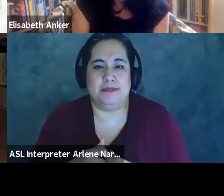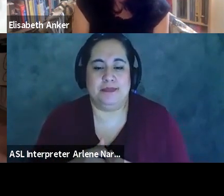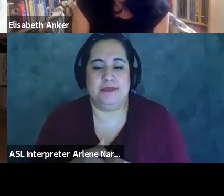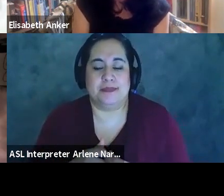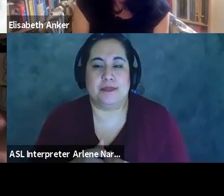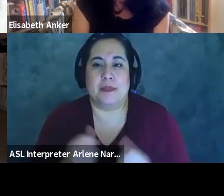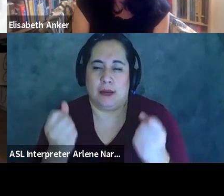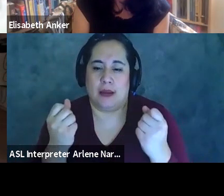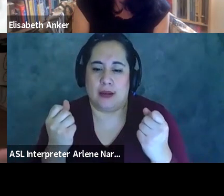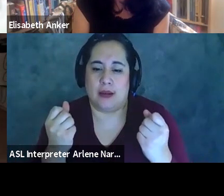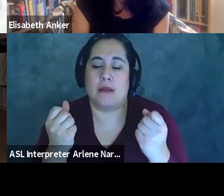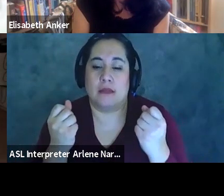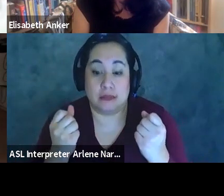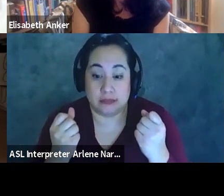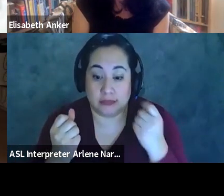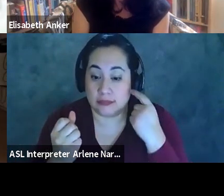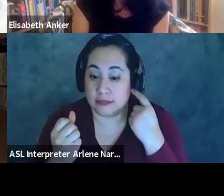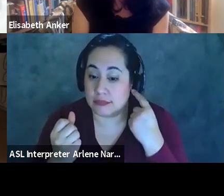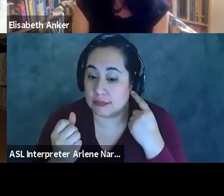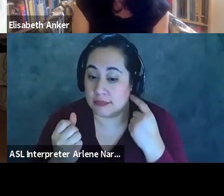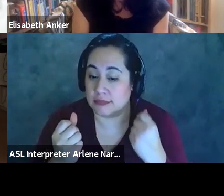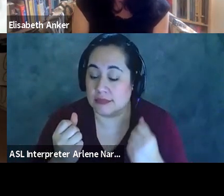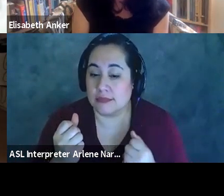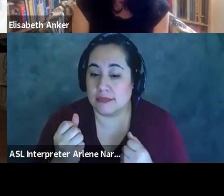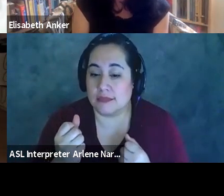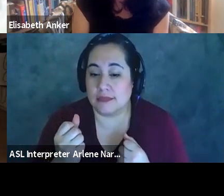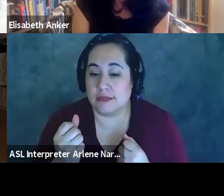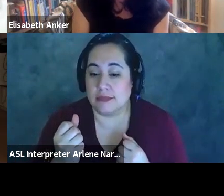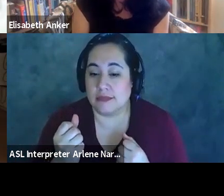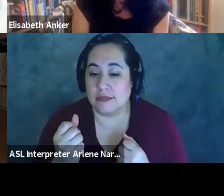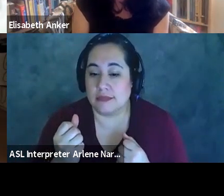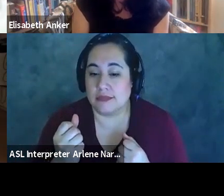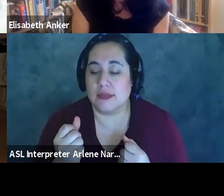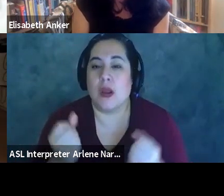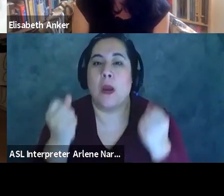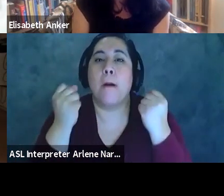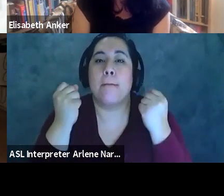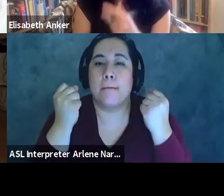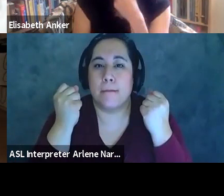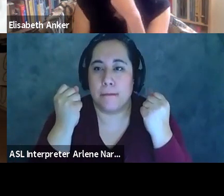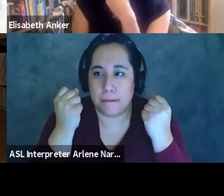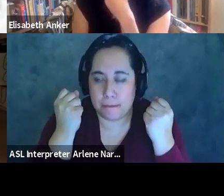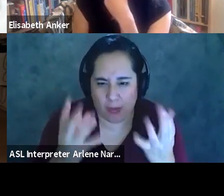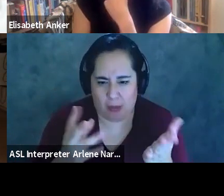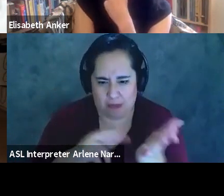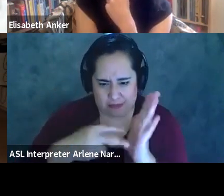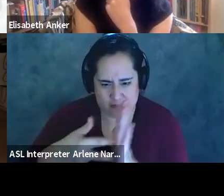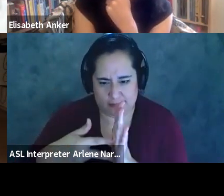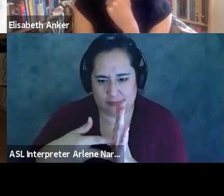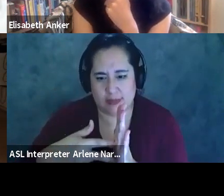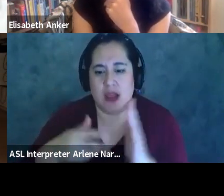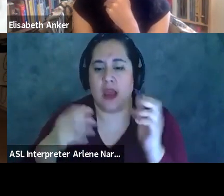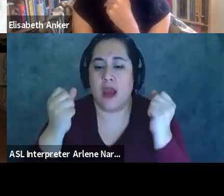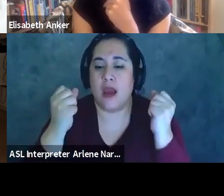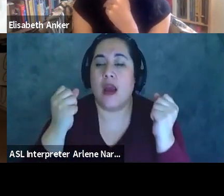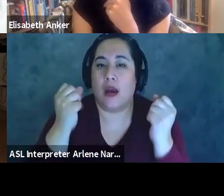you allow me to play with such words. It is polemical